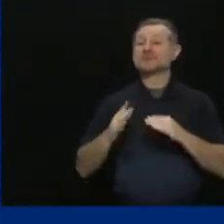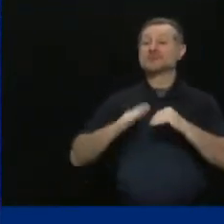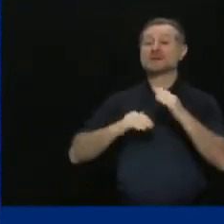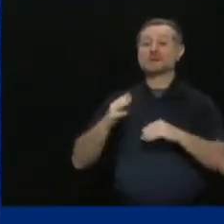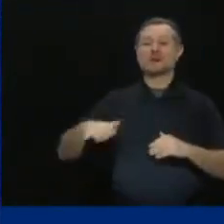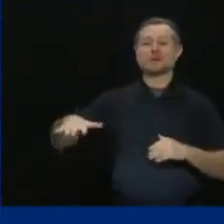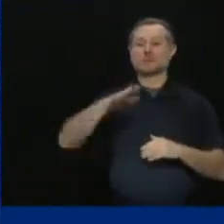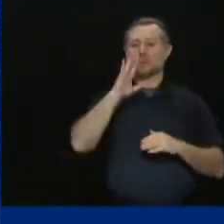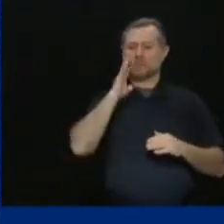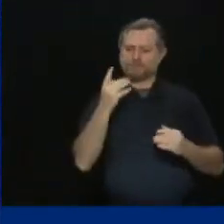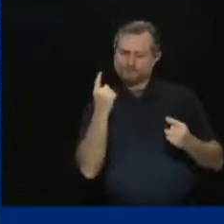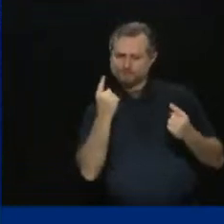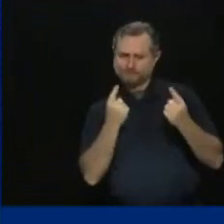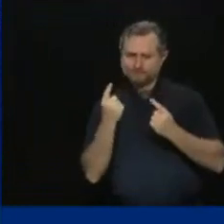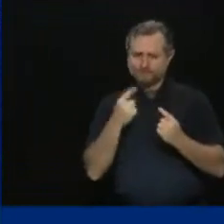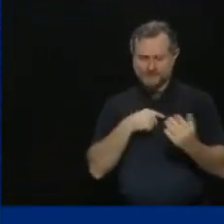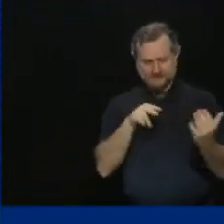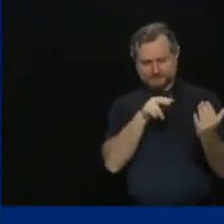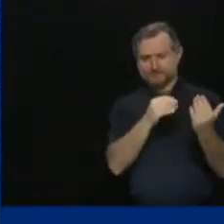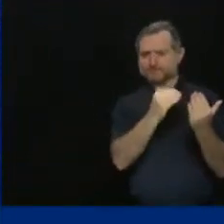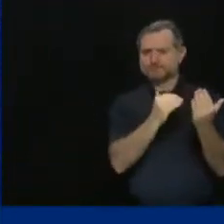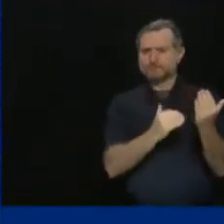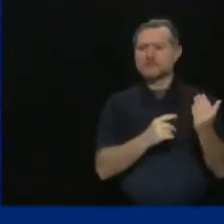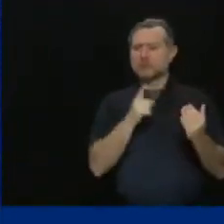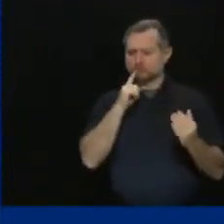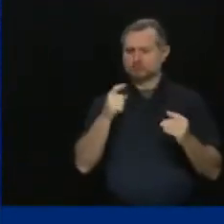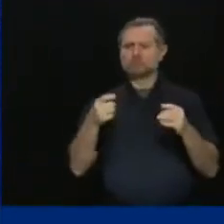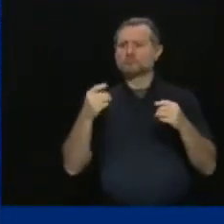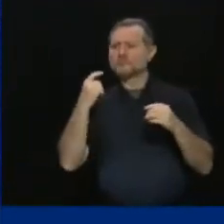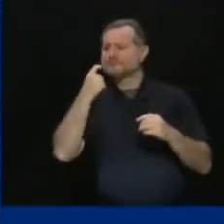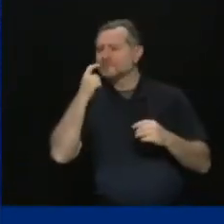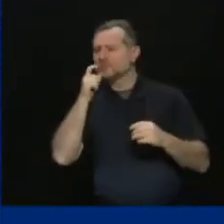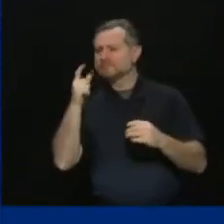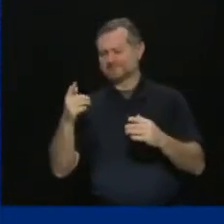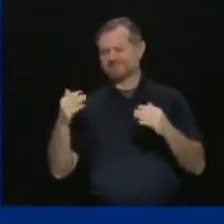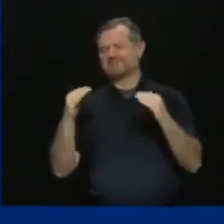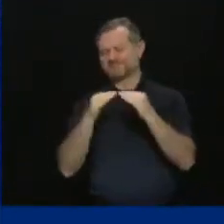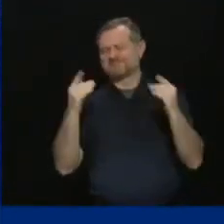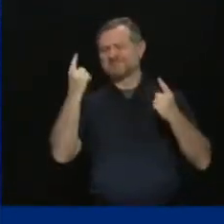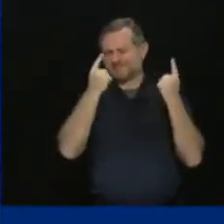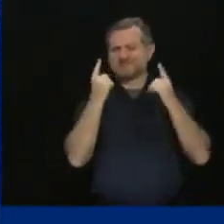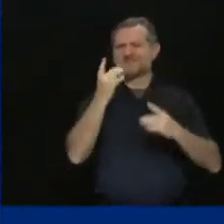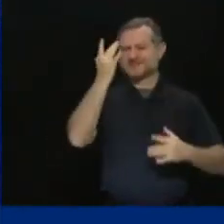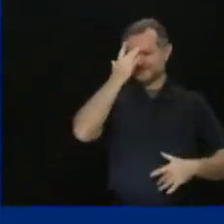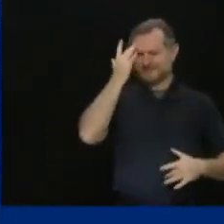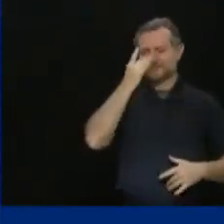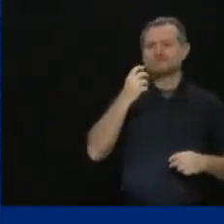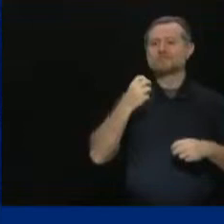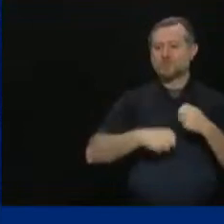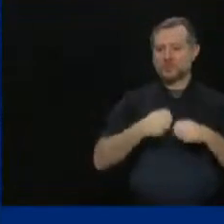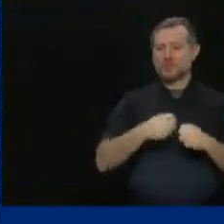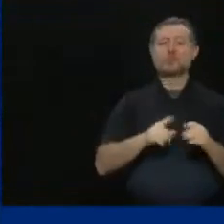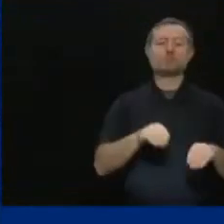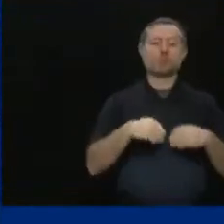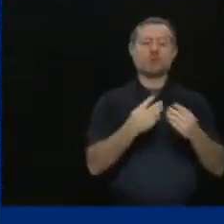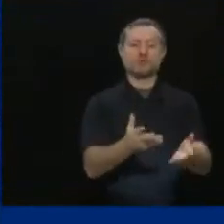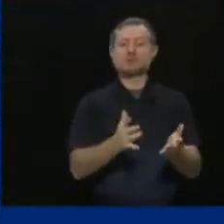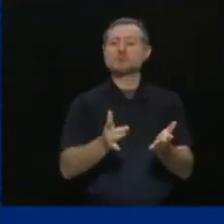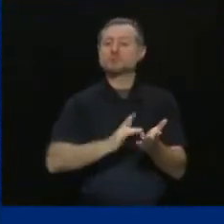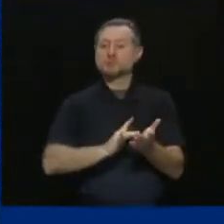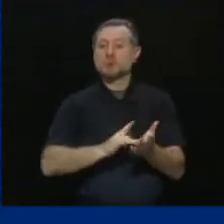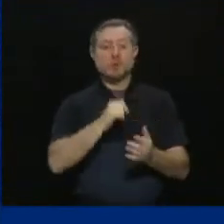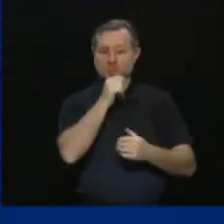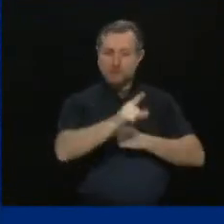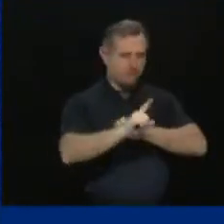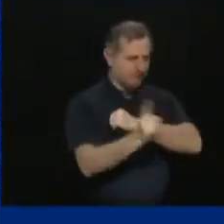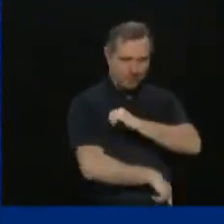addiction like any other health condition and provide medication instead of punishment. Struggling